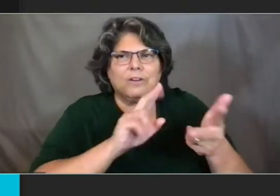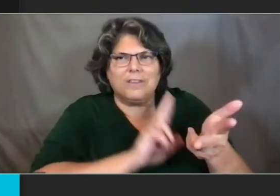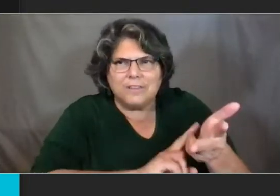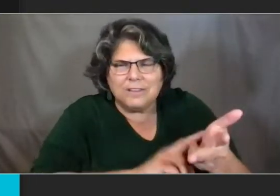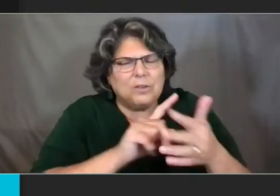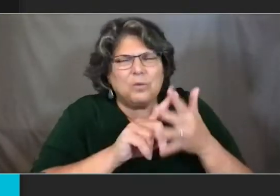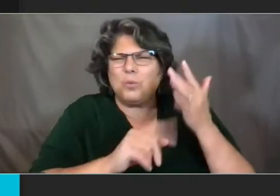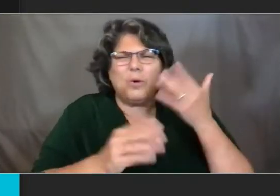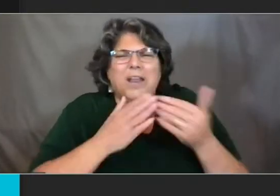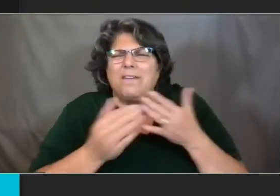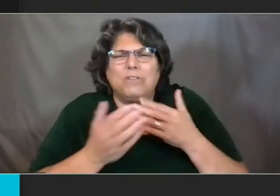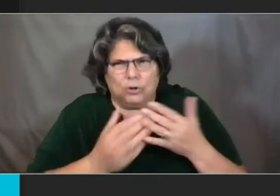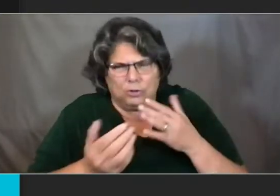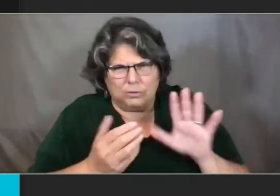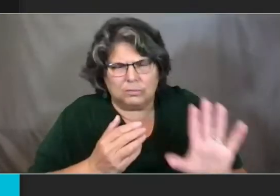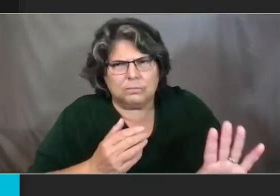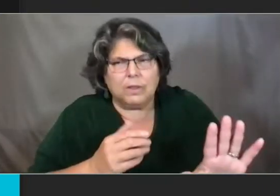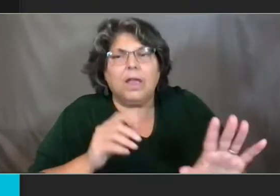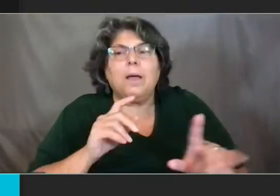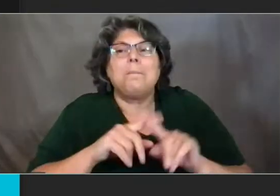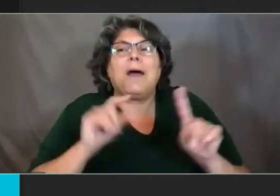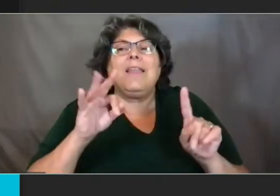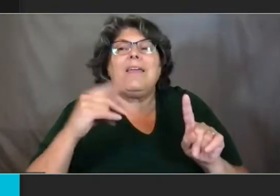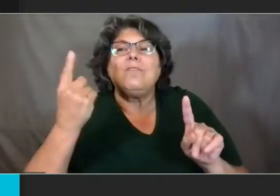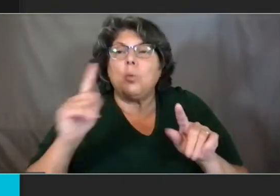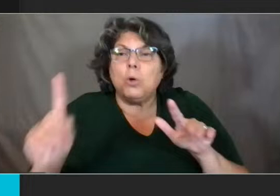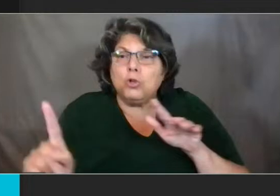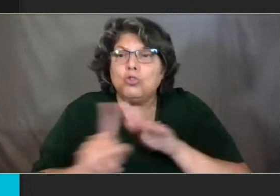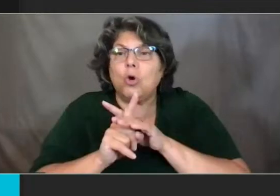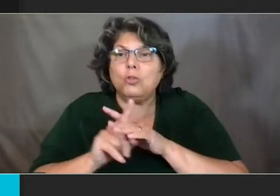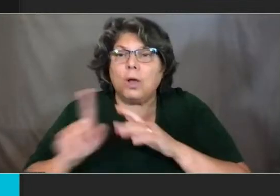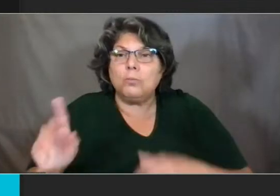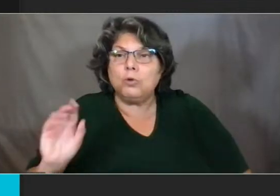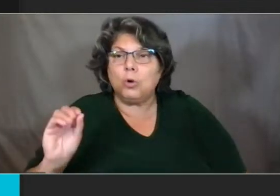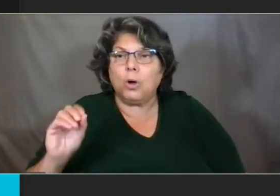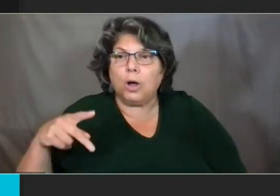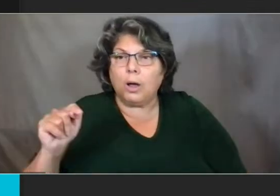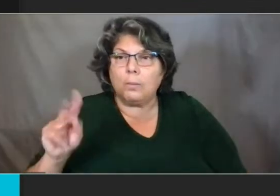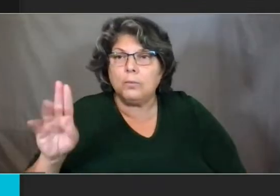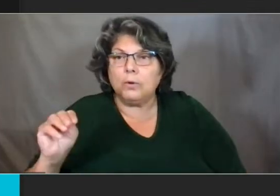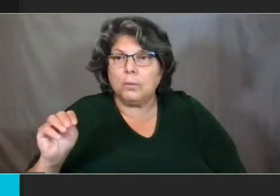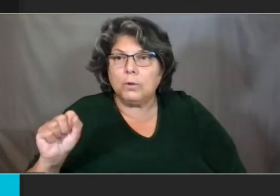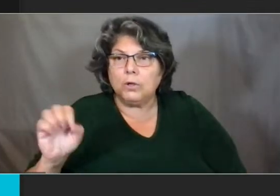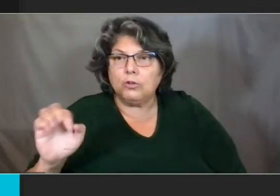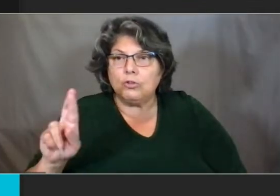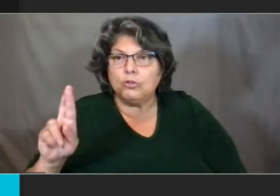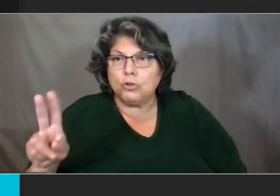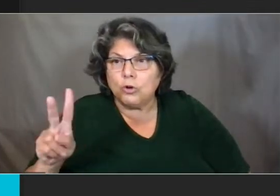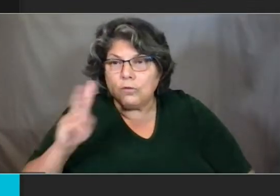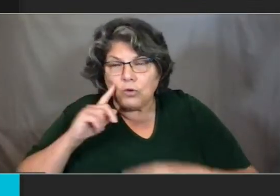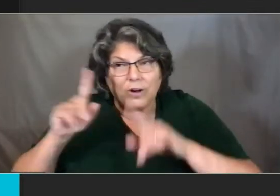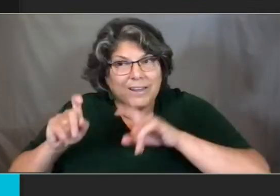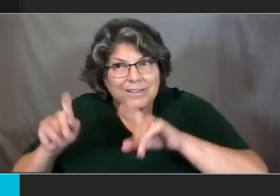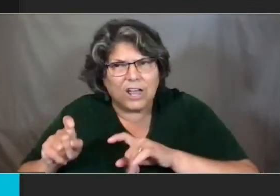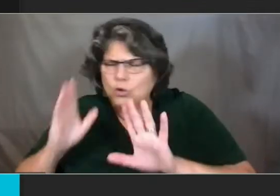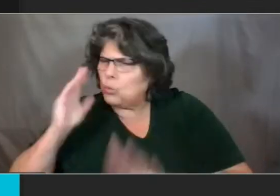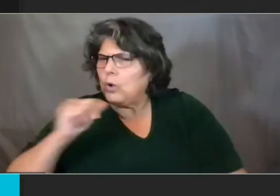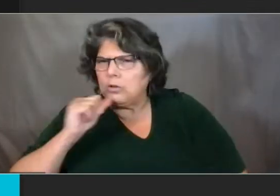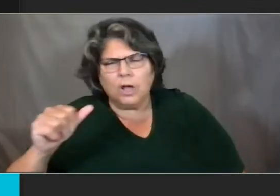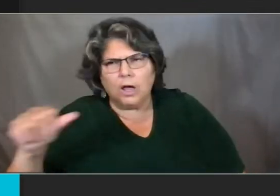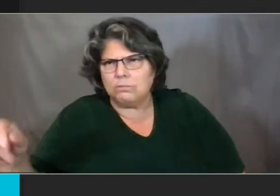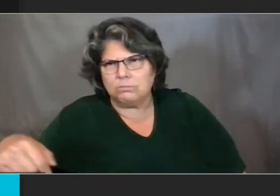recommendation. What I'm saying is if somebody comes to OptumServe, we are not going to turn them away. If you come and you're